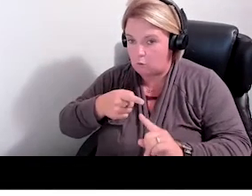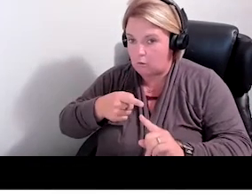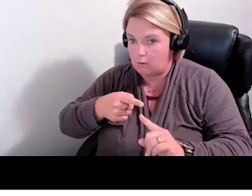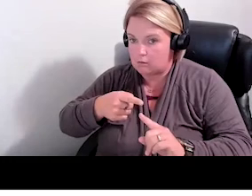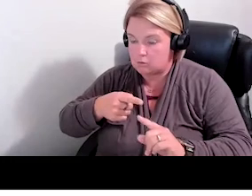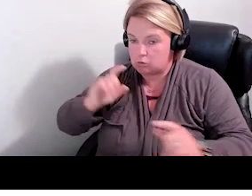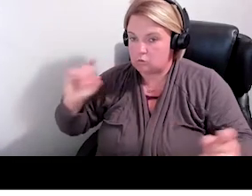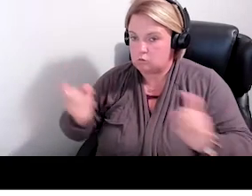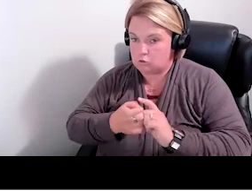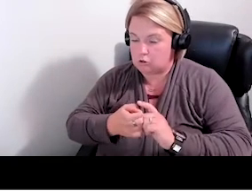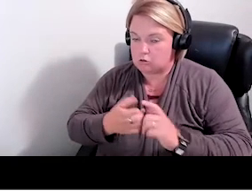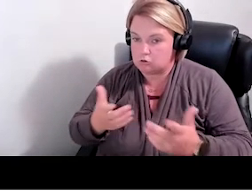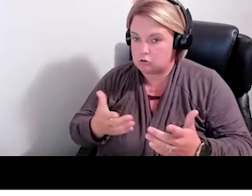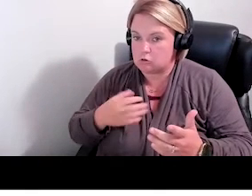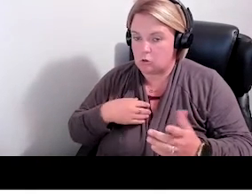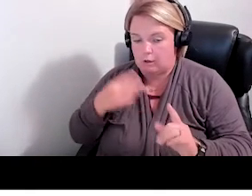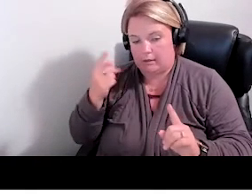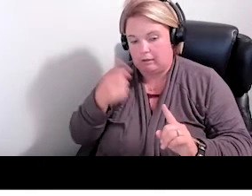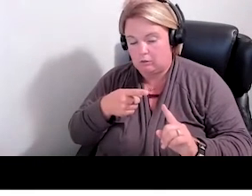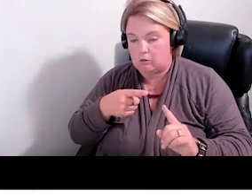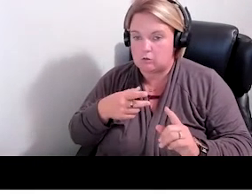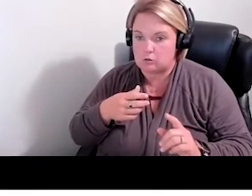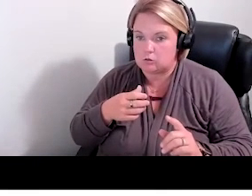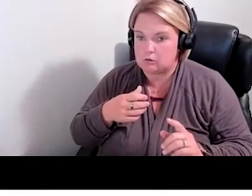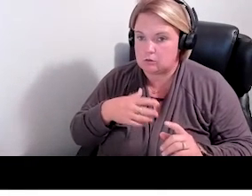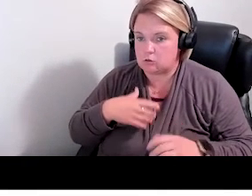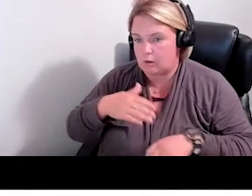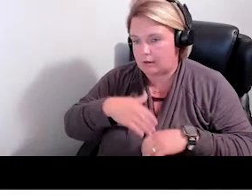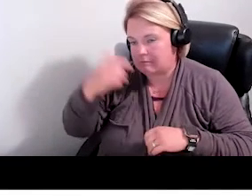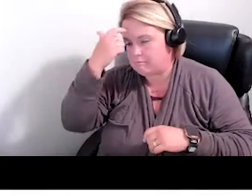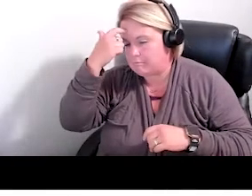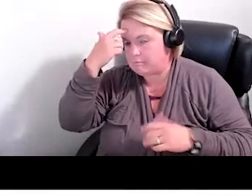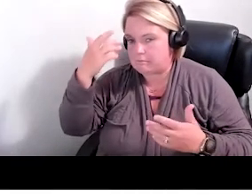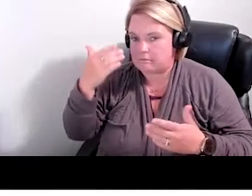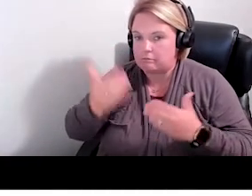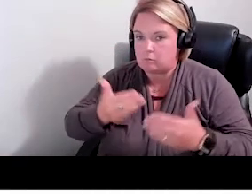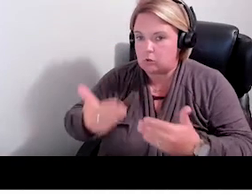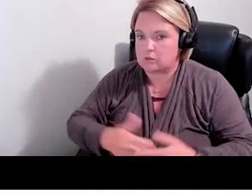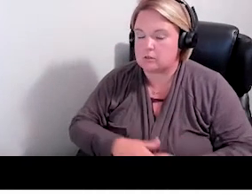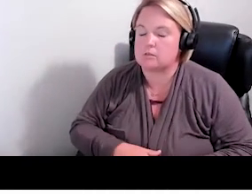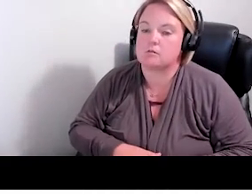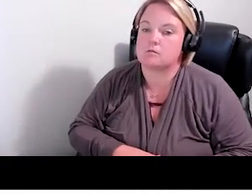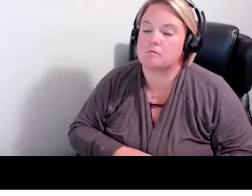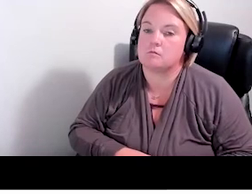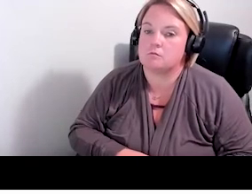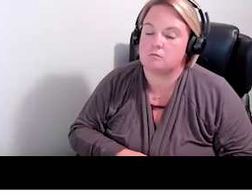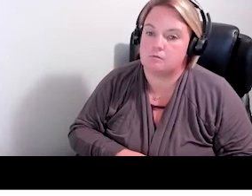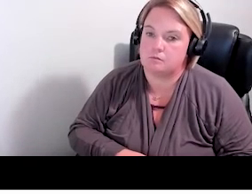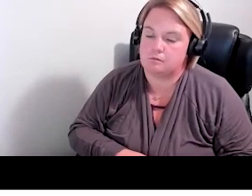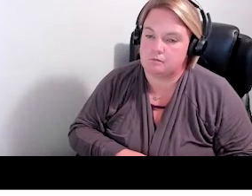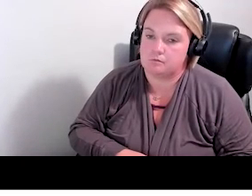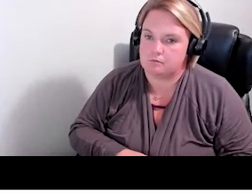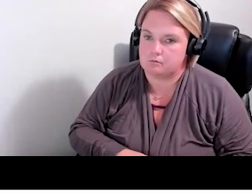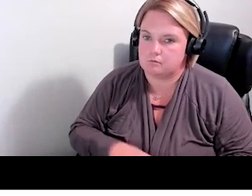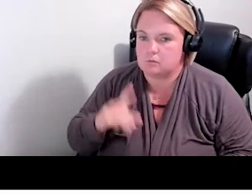things around for it? So that I can keep that in mind when I'm working with students. So good question. So the question is, I don't